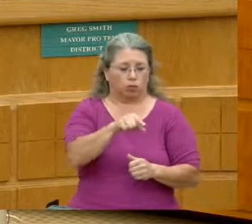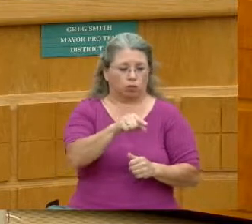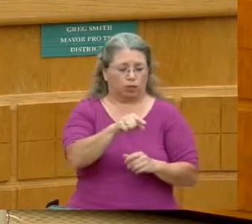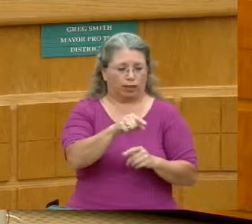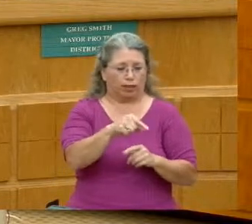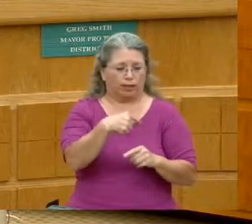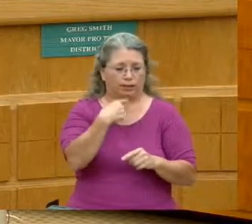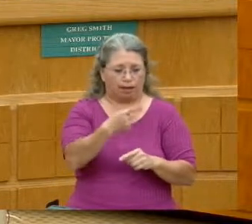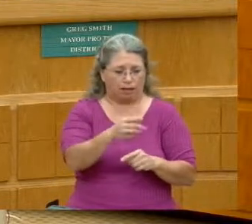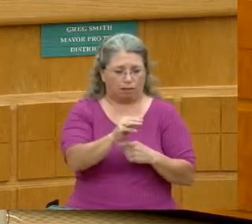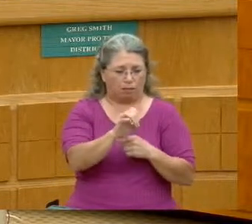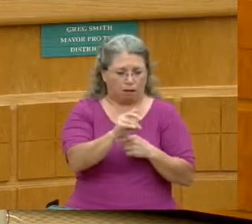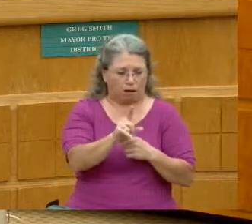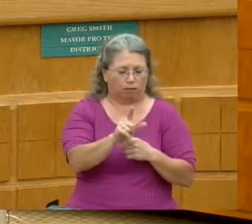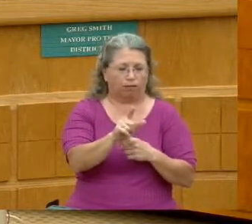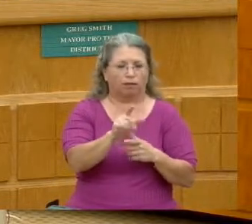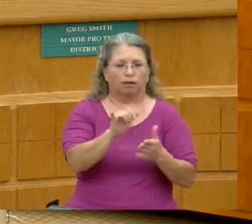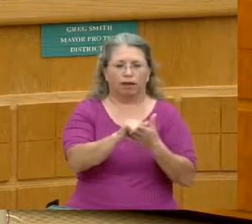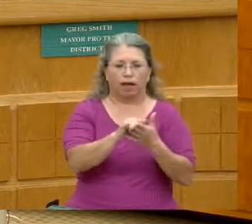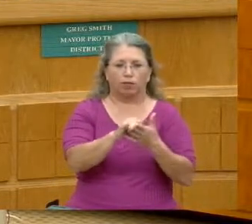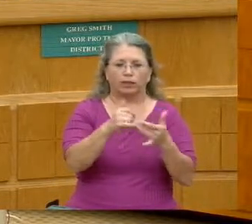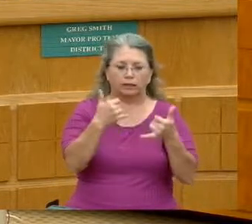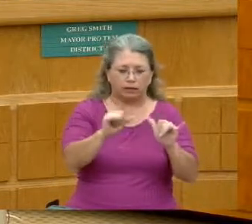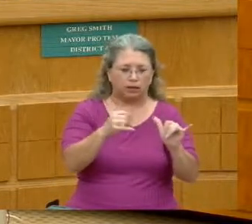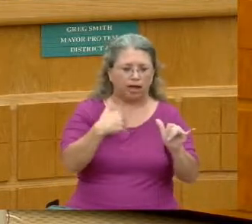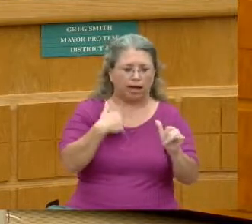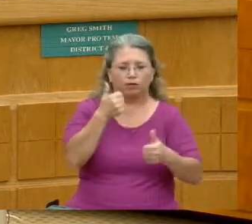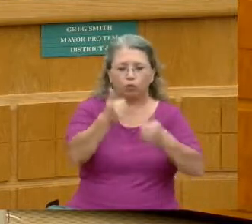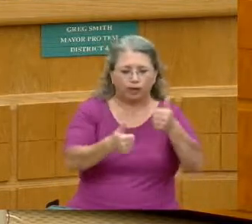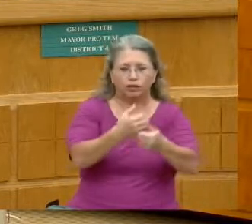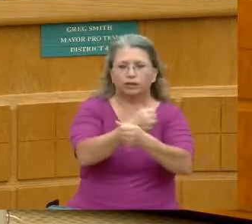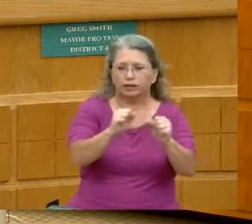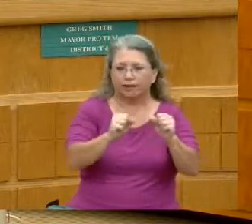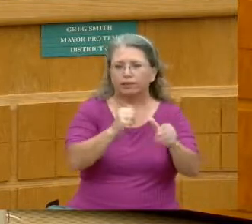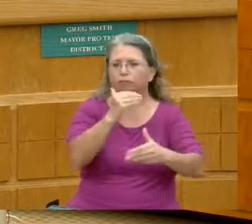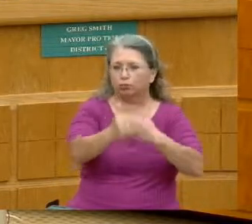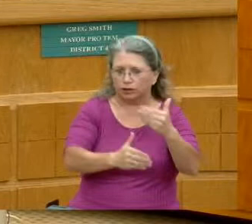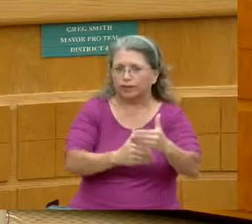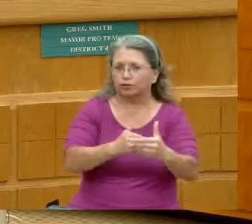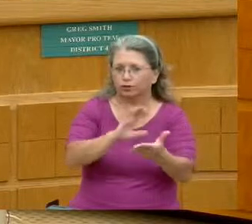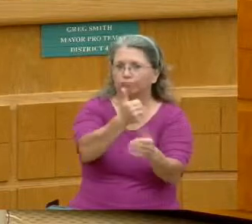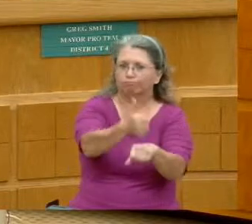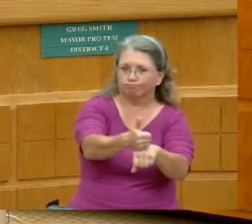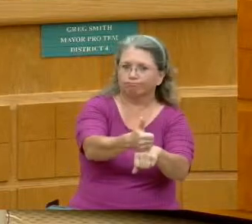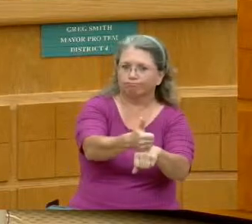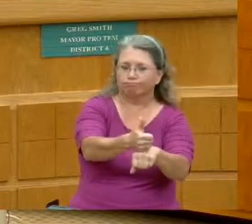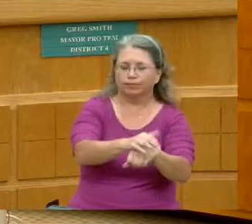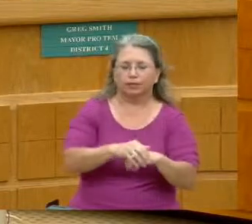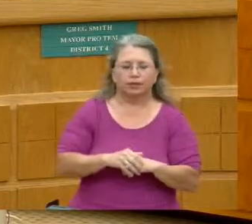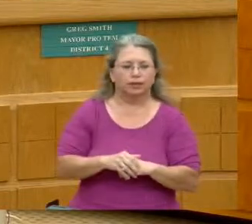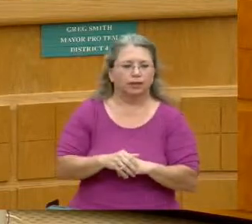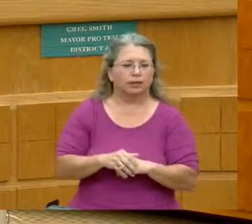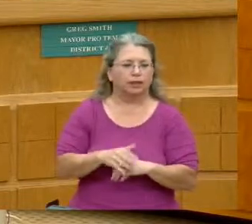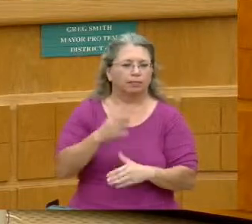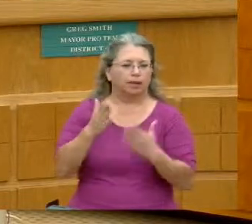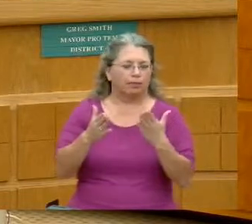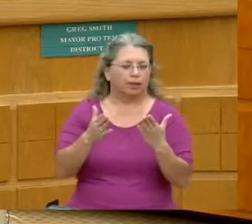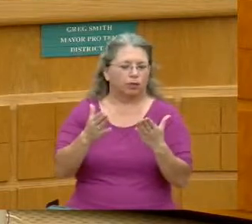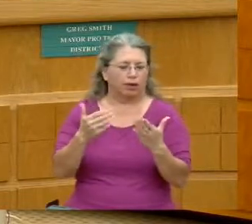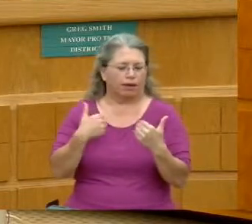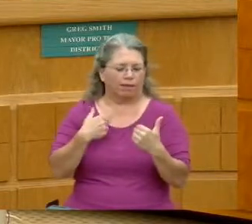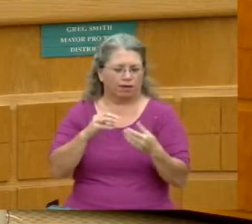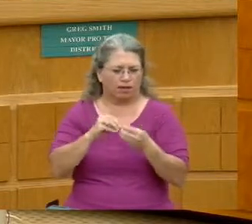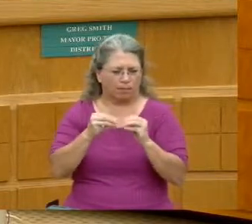them, and then it's estimating these values from that. Now, the reason why we have a number that maybe doesn't quite match what we're seeing right